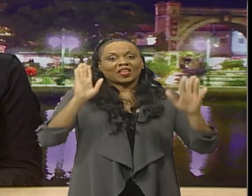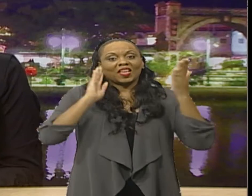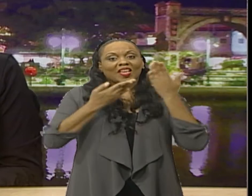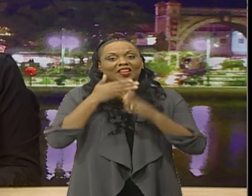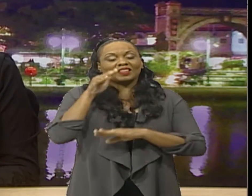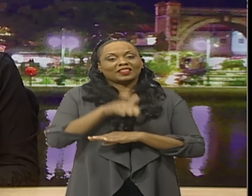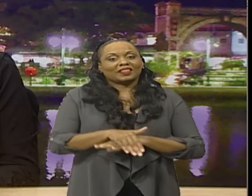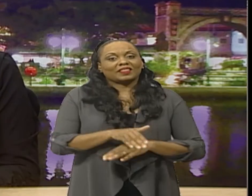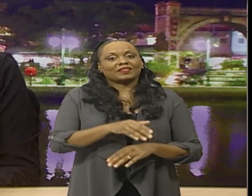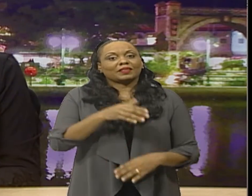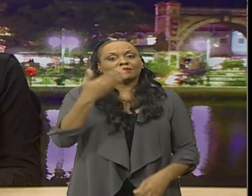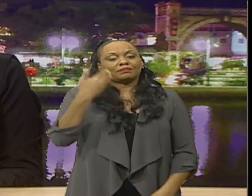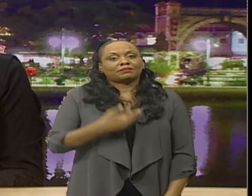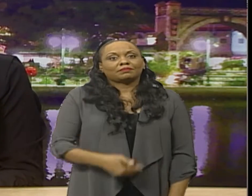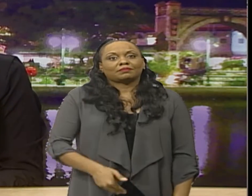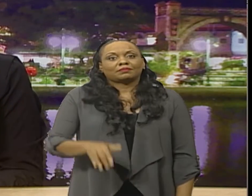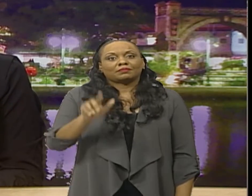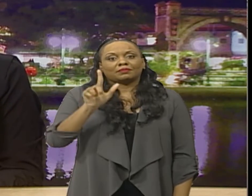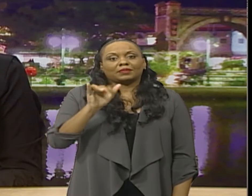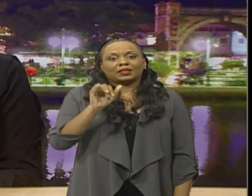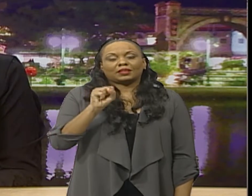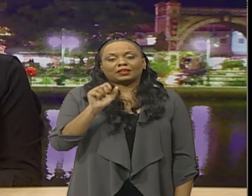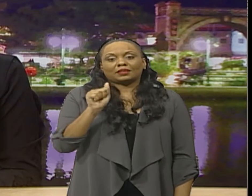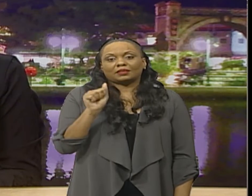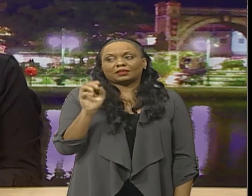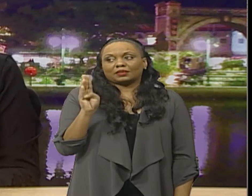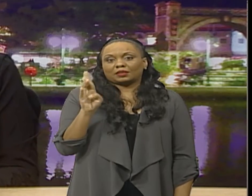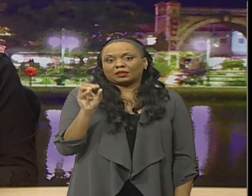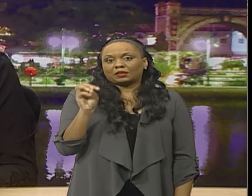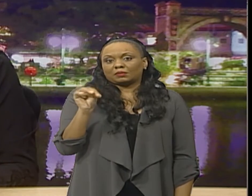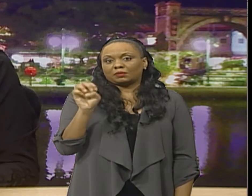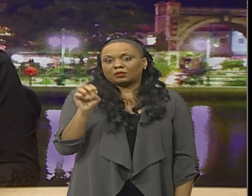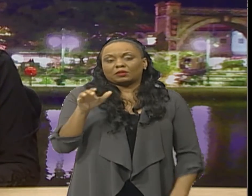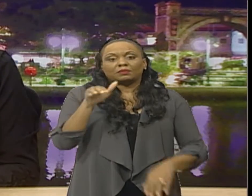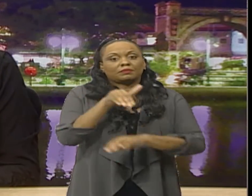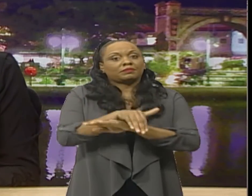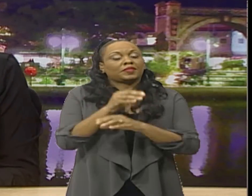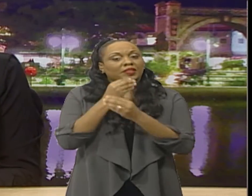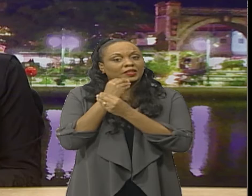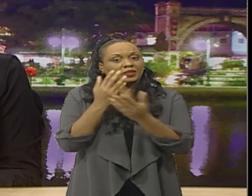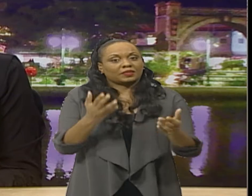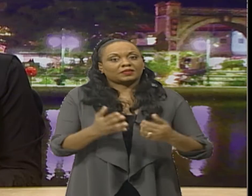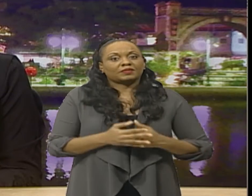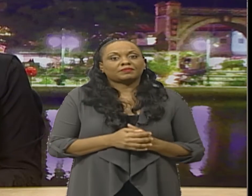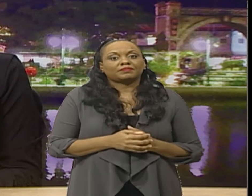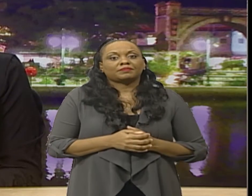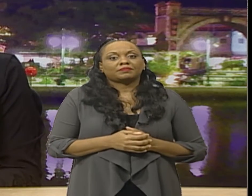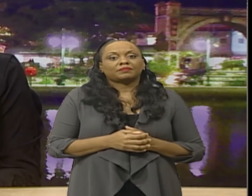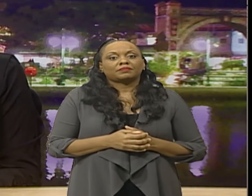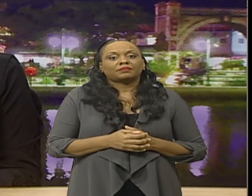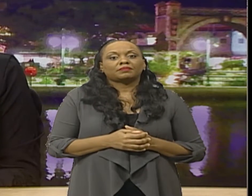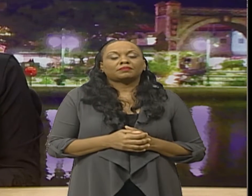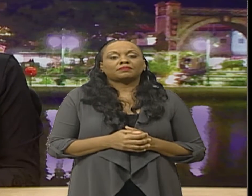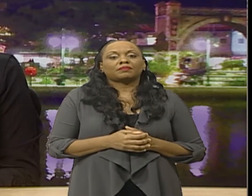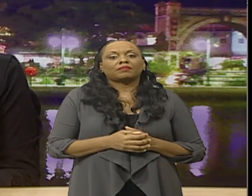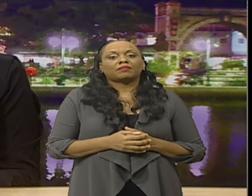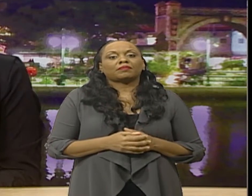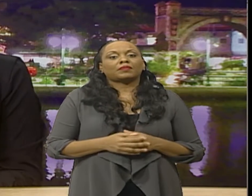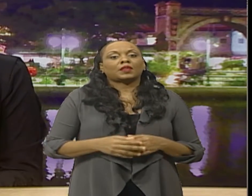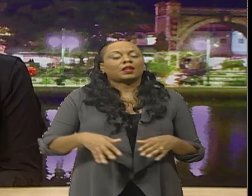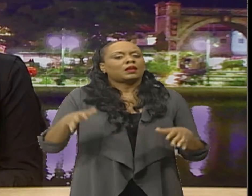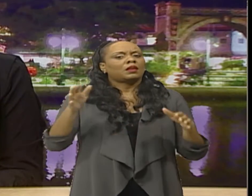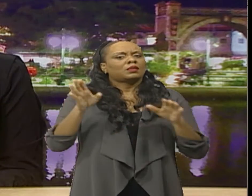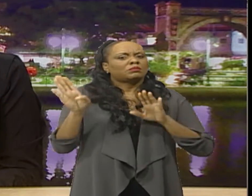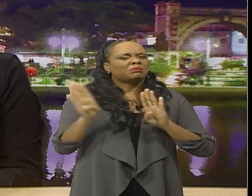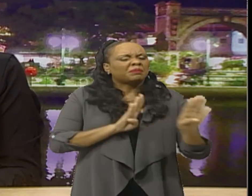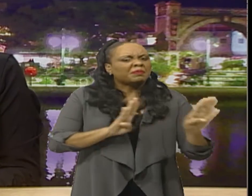Very good evening to you. I'm Lisa Broom with the CBC Evening News. In our top story tonight, fresh off concerns over the